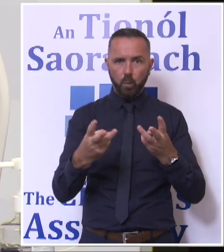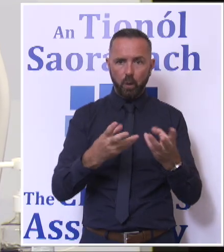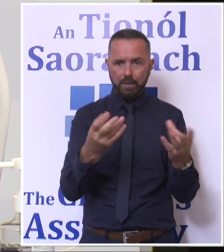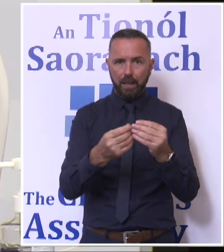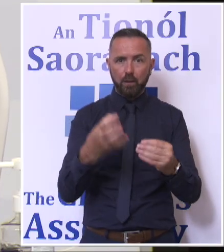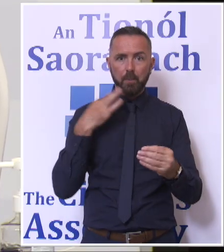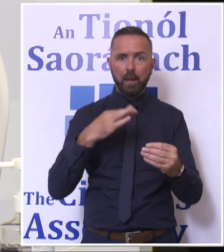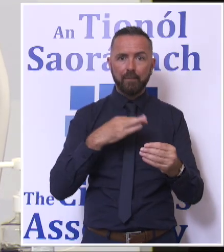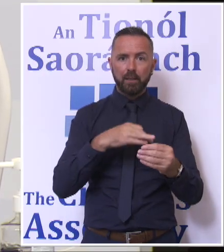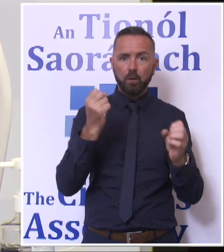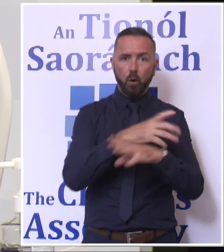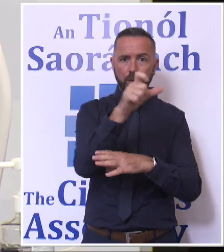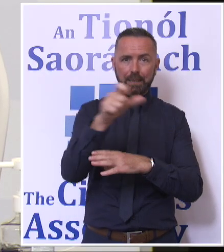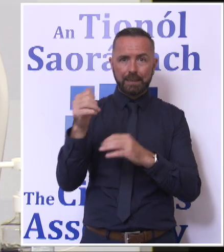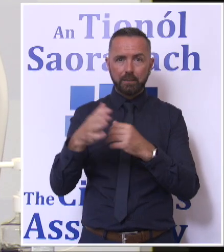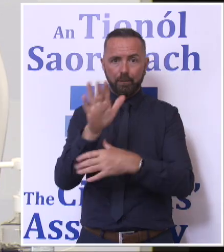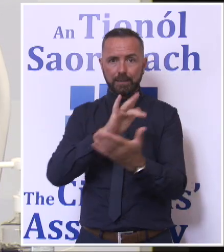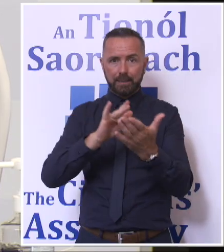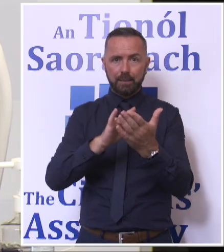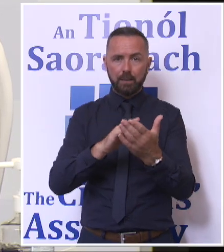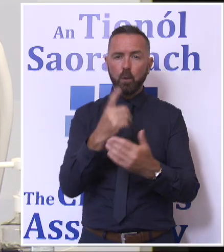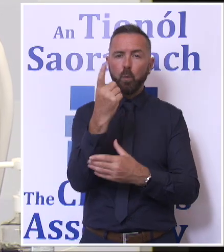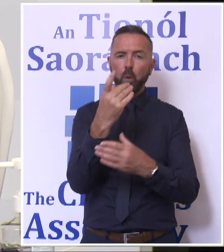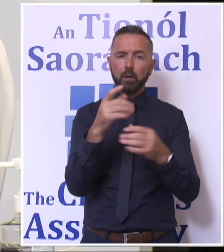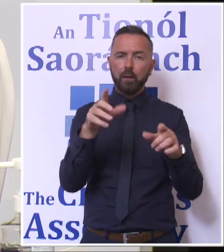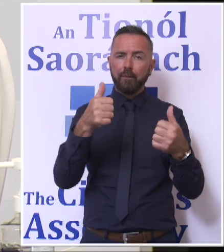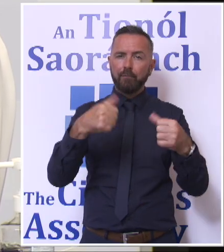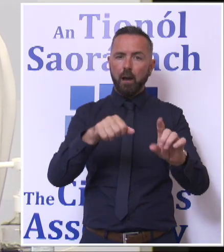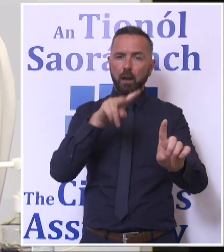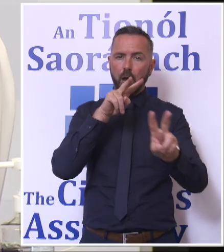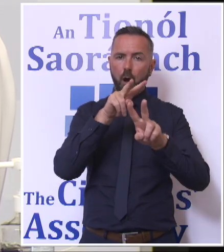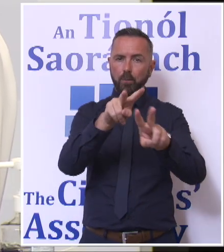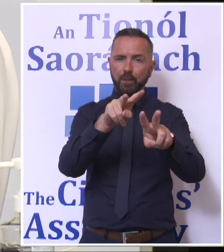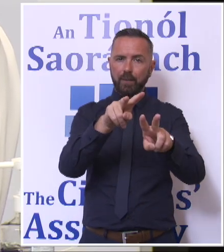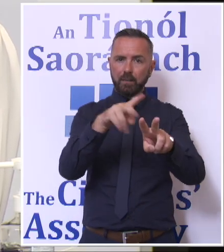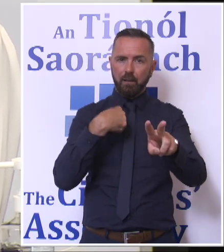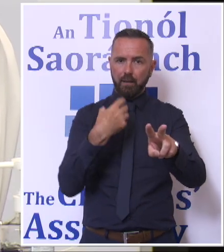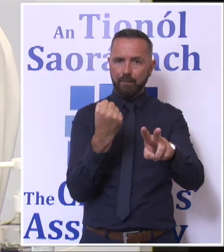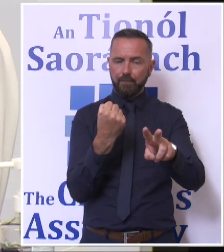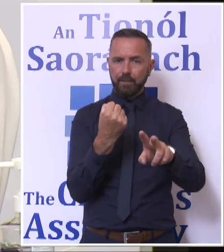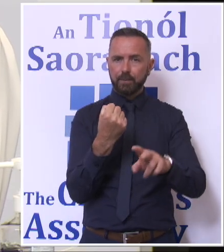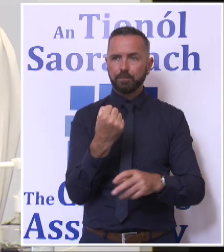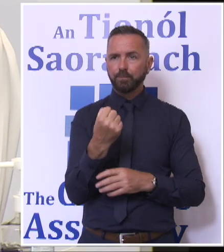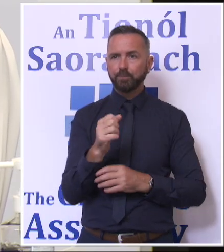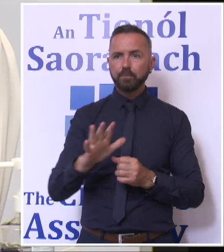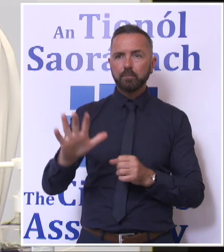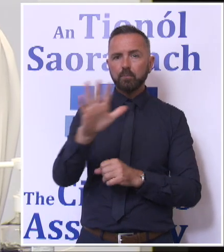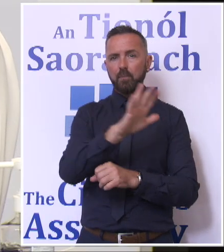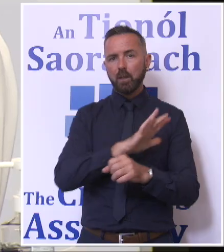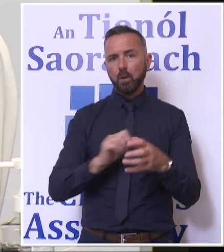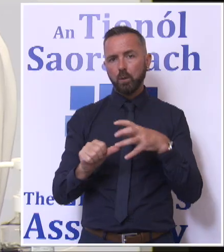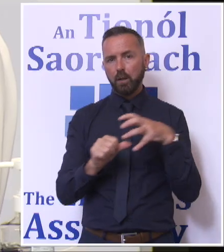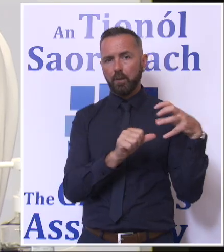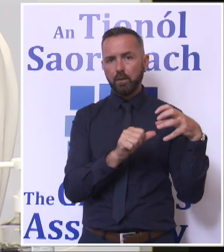benefit the citizens of the city. One final observation as Lord Mayor within the current structures. The local authority does not